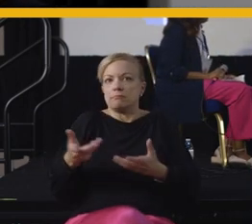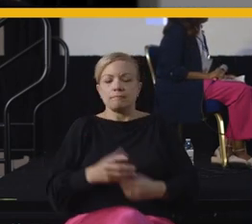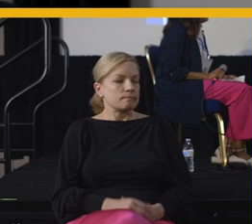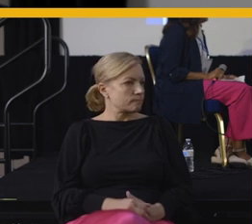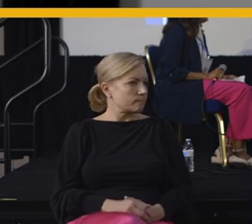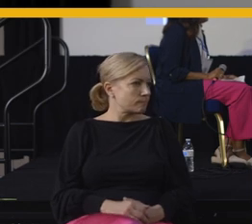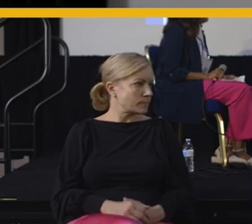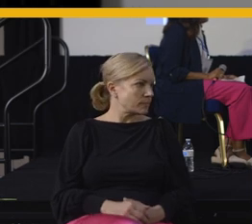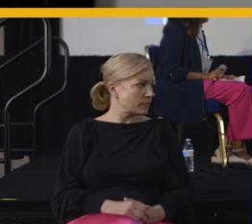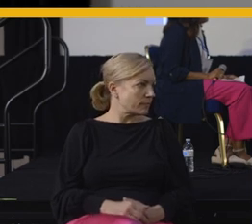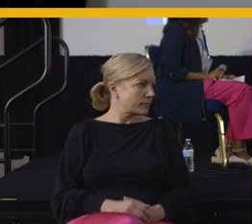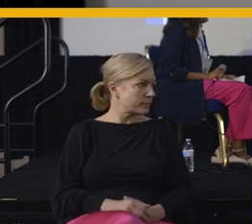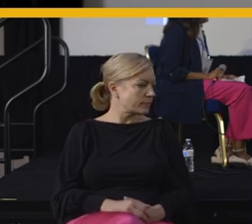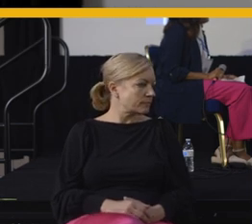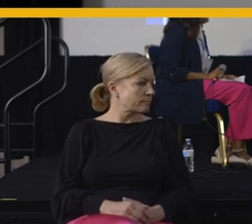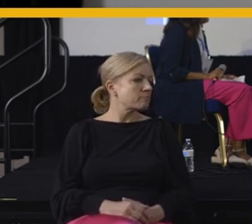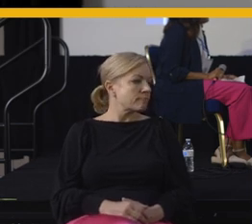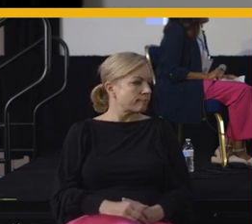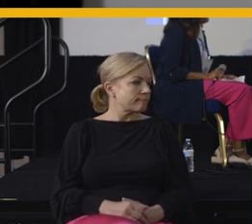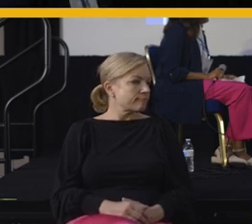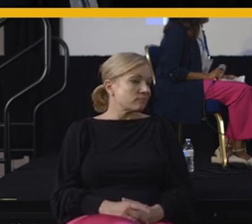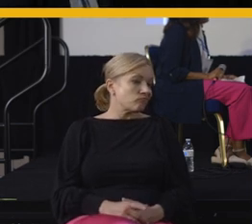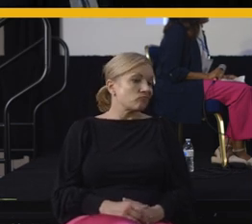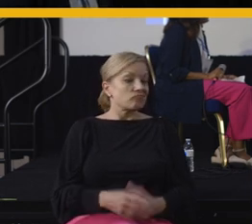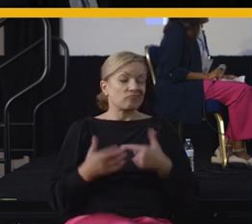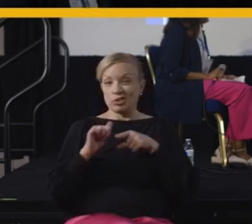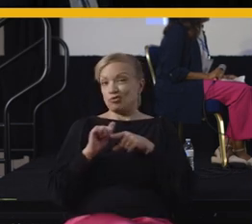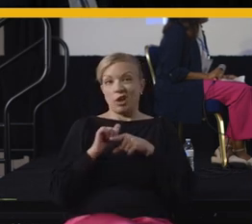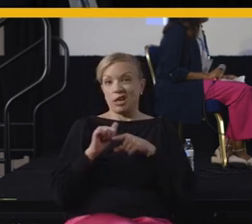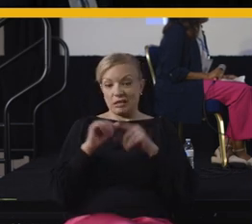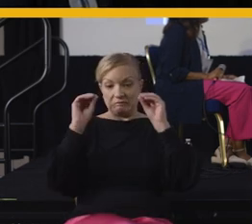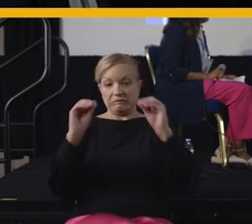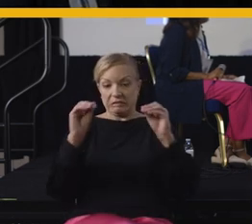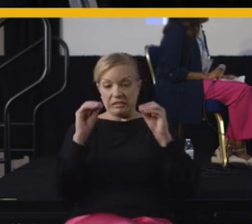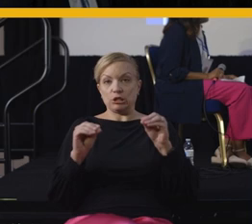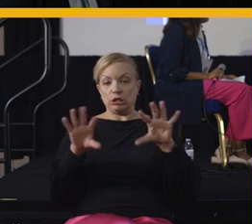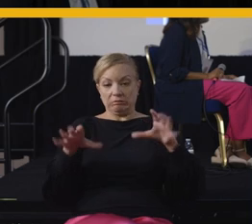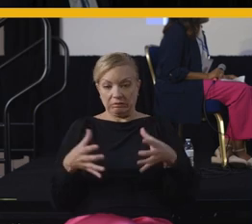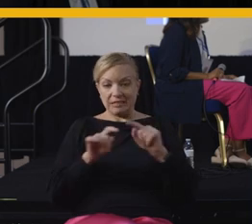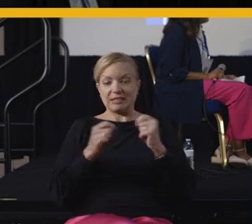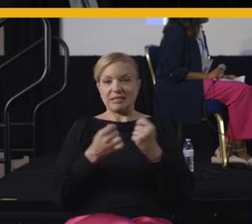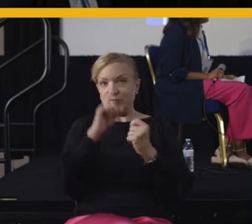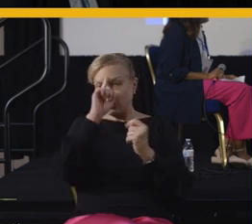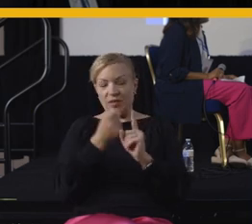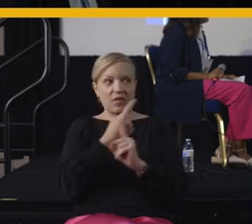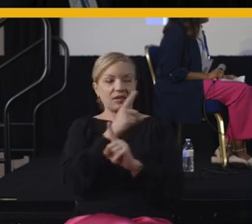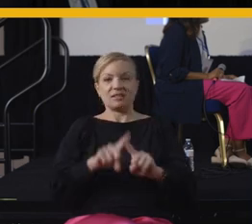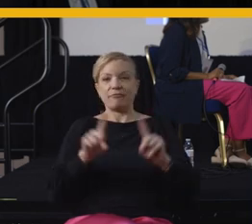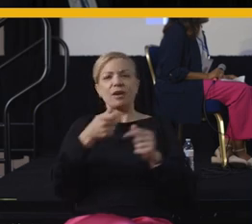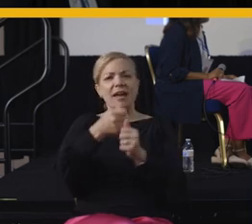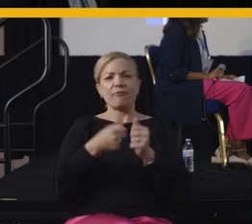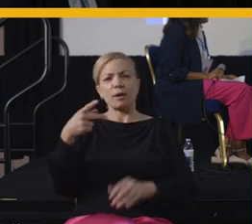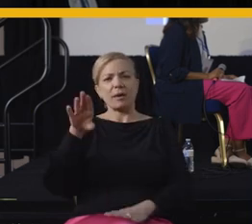I think part of it is probably one of the biggest challenges is just training a team to think differently. Every PBS station is